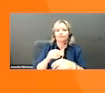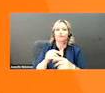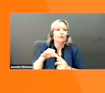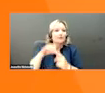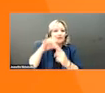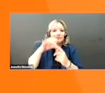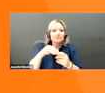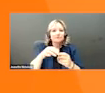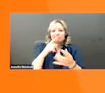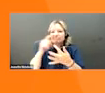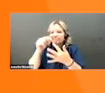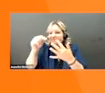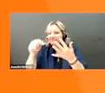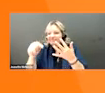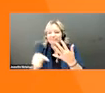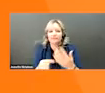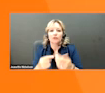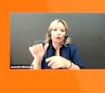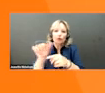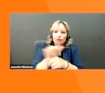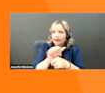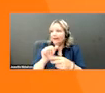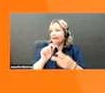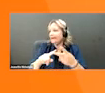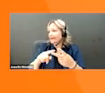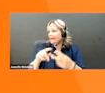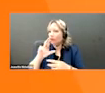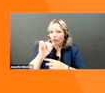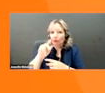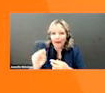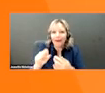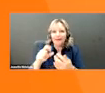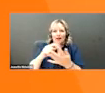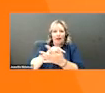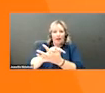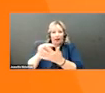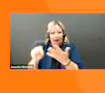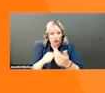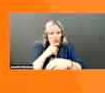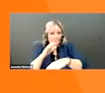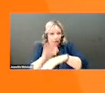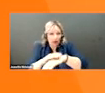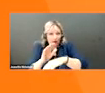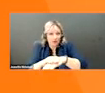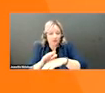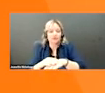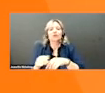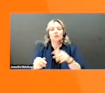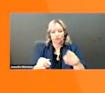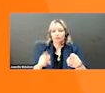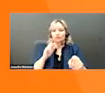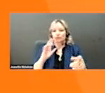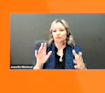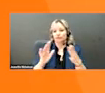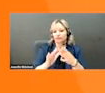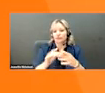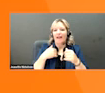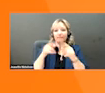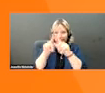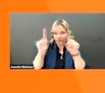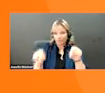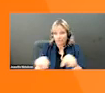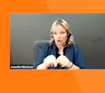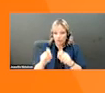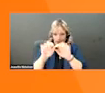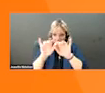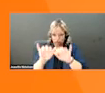application submission, training on best practices, Sarah will also include a link into the chat momentarily that includes an interest form that you can